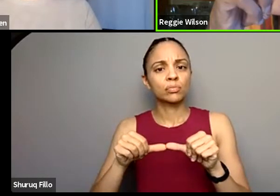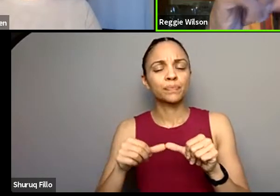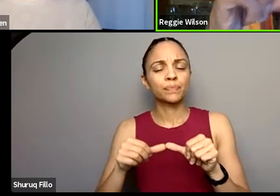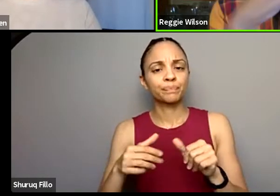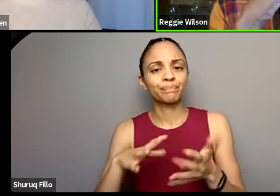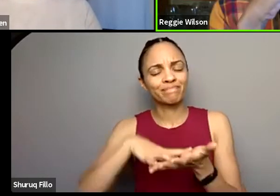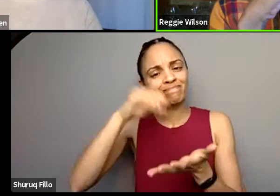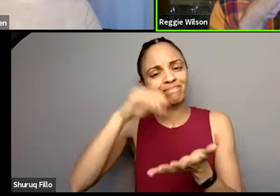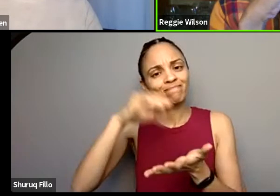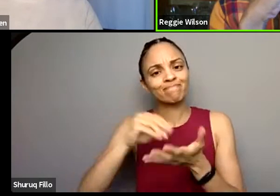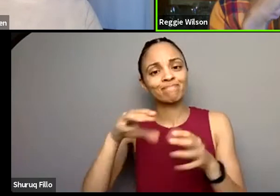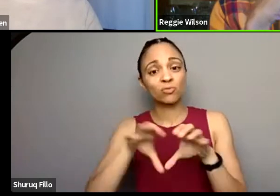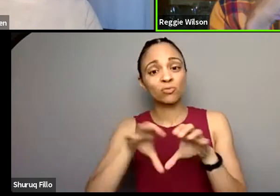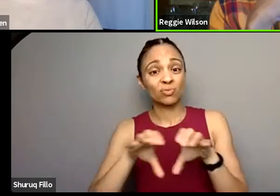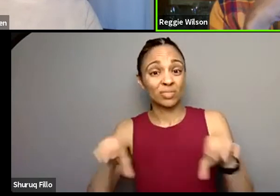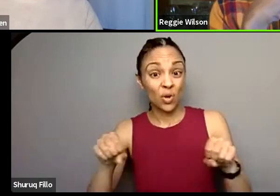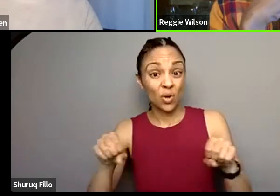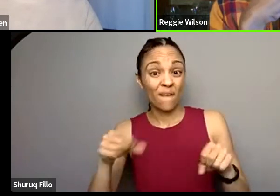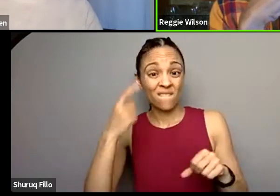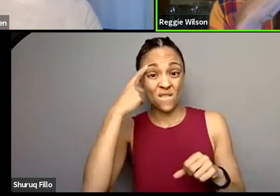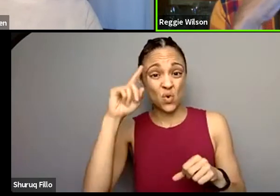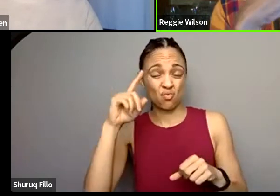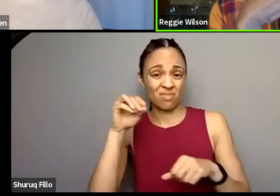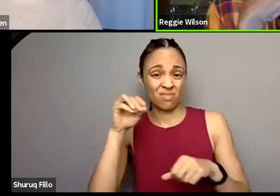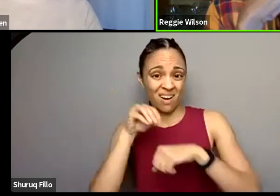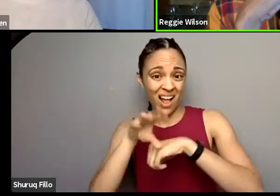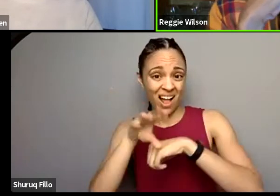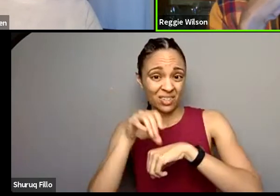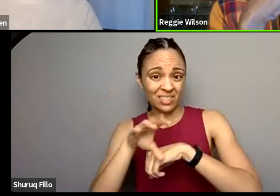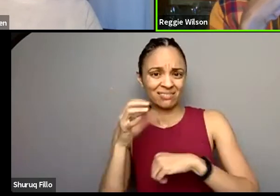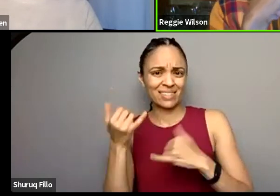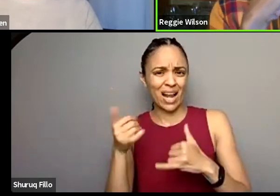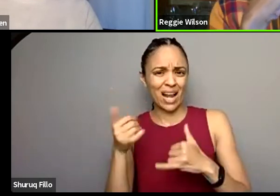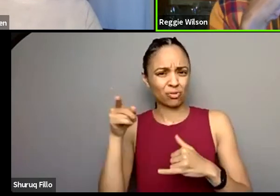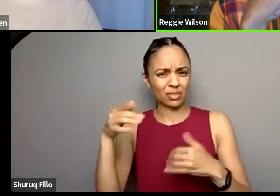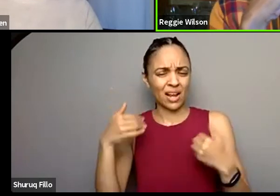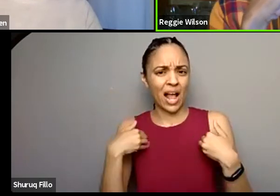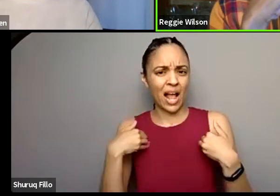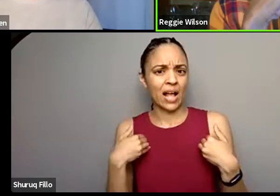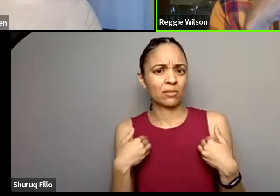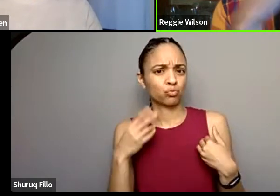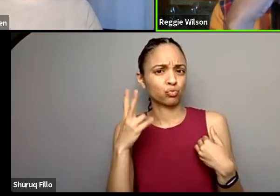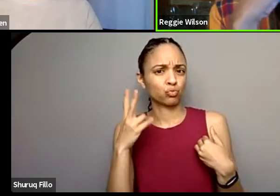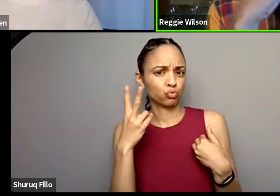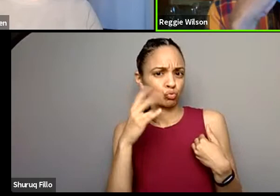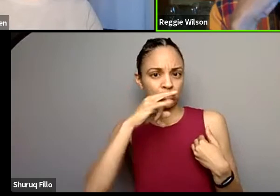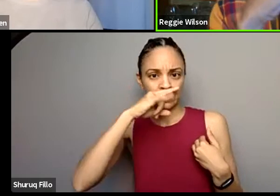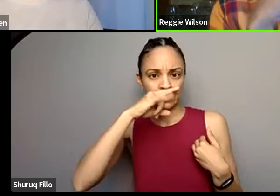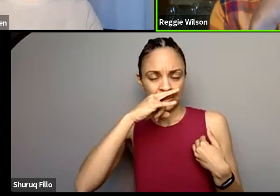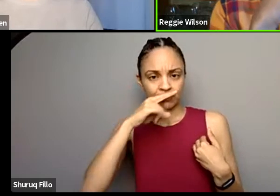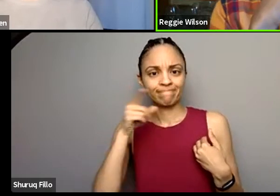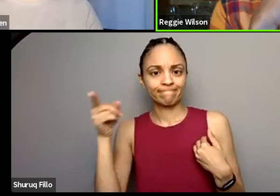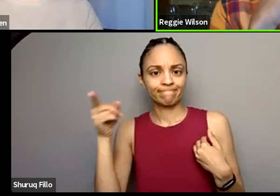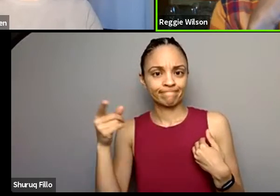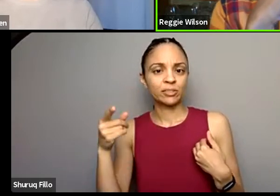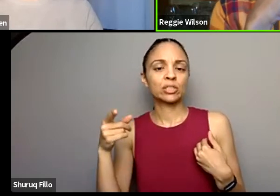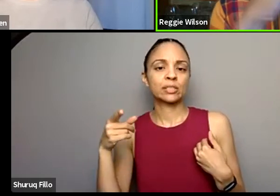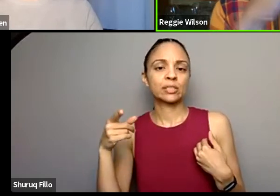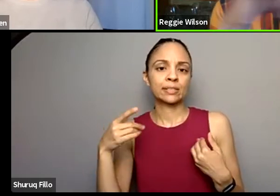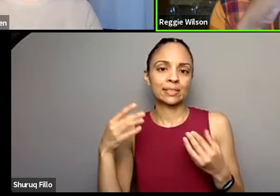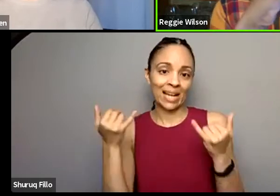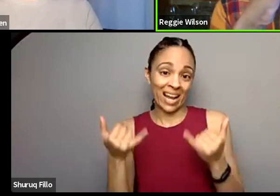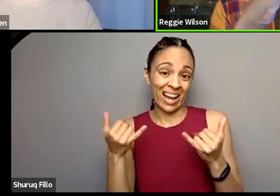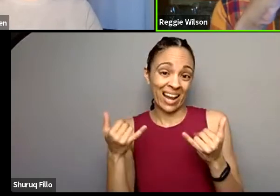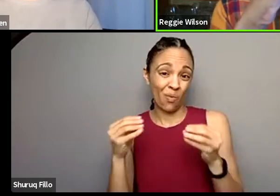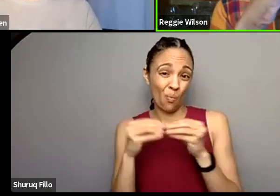kids now, and became more orthodox and more observant than she had been before,